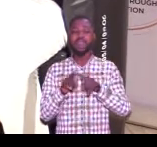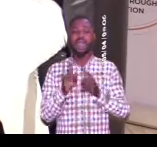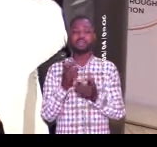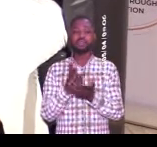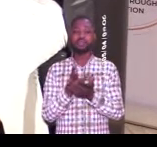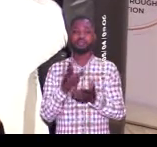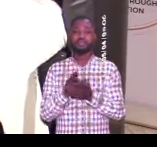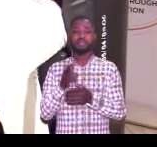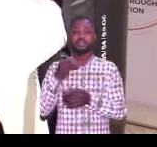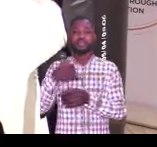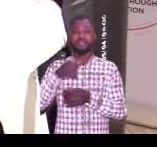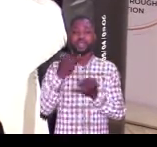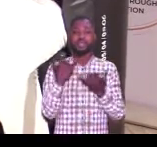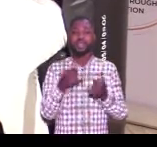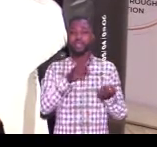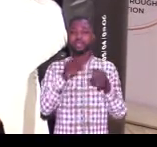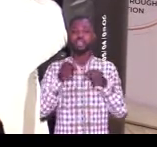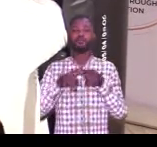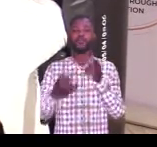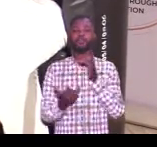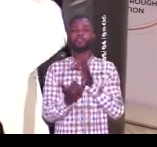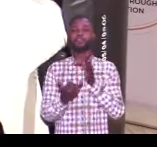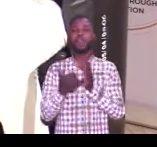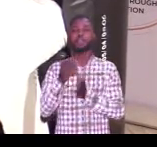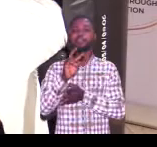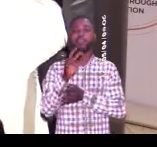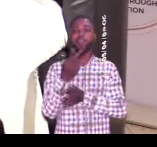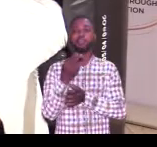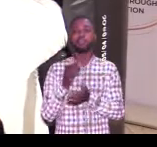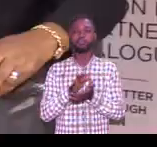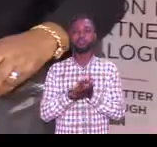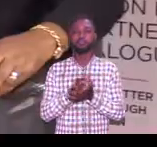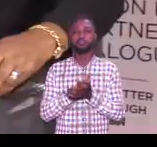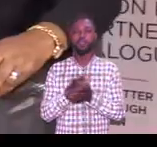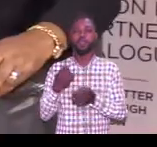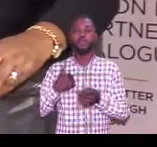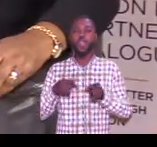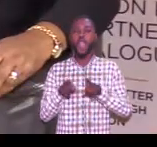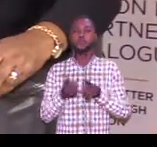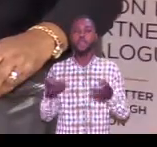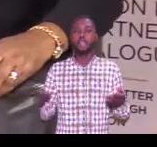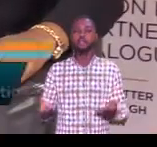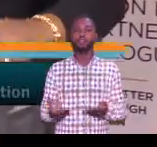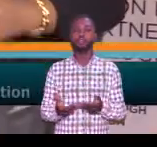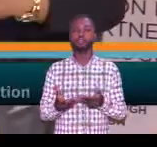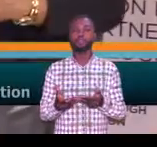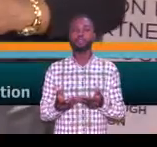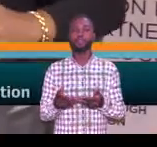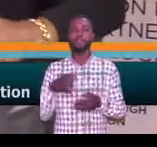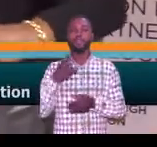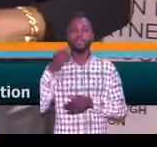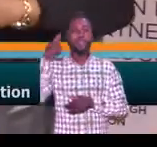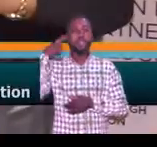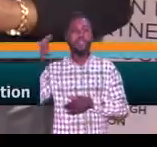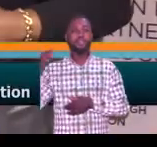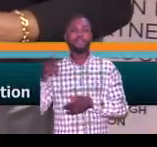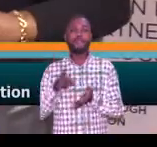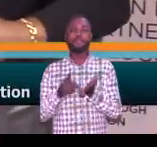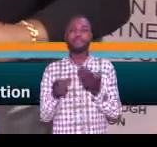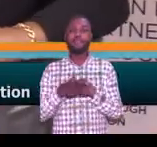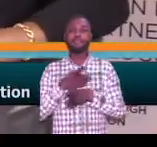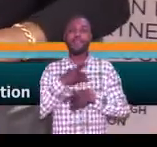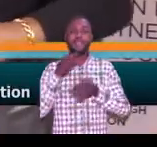well, we now came to junior secondary. We also introduced the radio